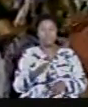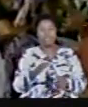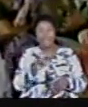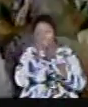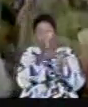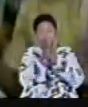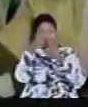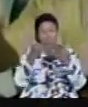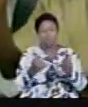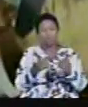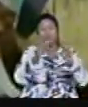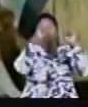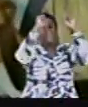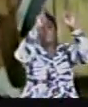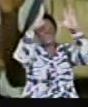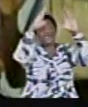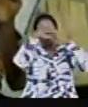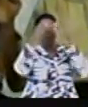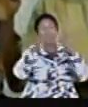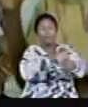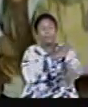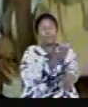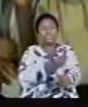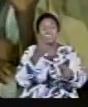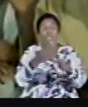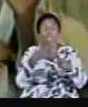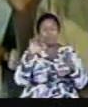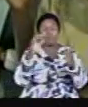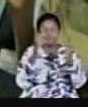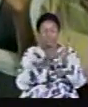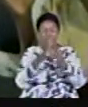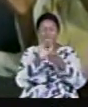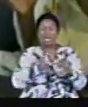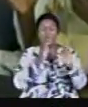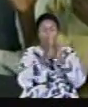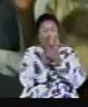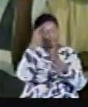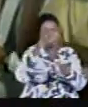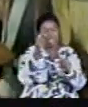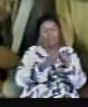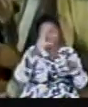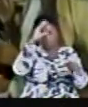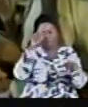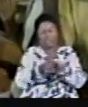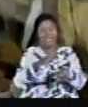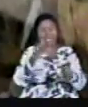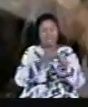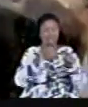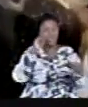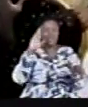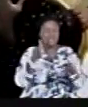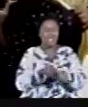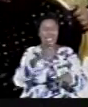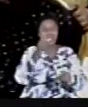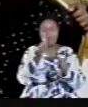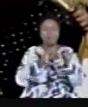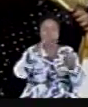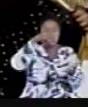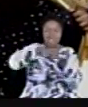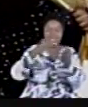of Jesus. I pray for every brother, every sister, everyone standing now. I